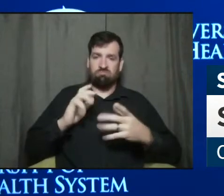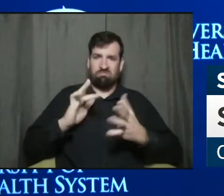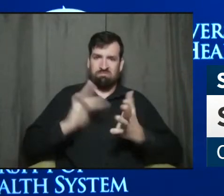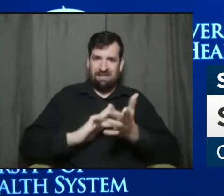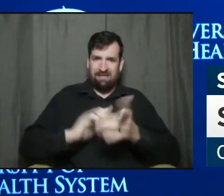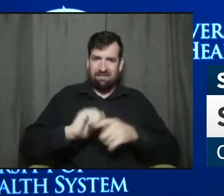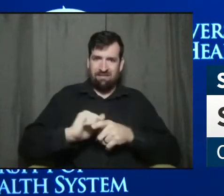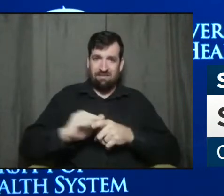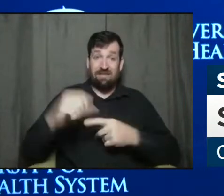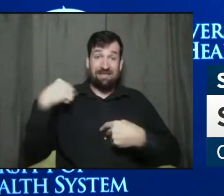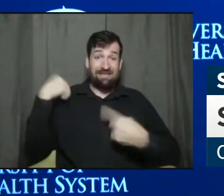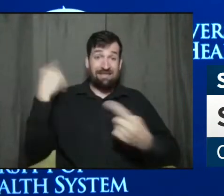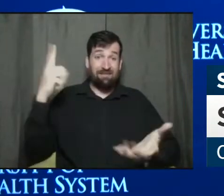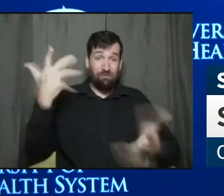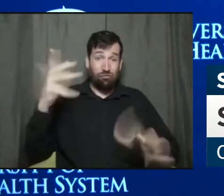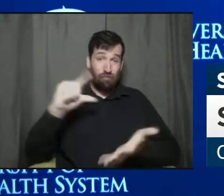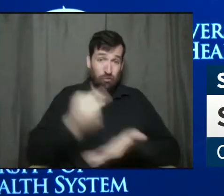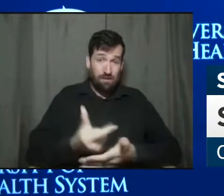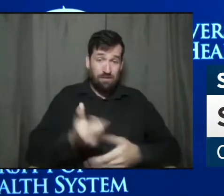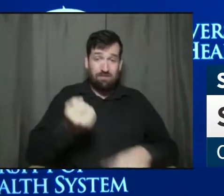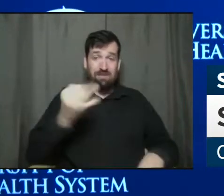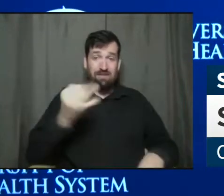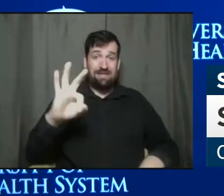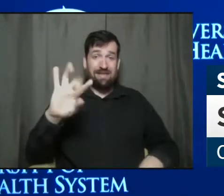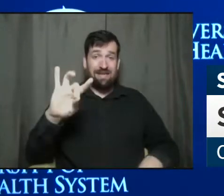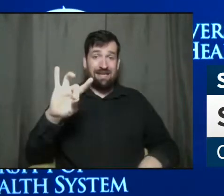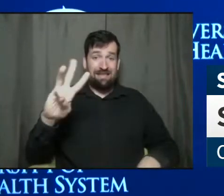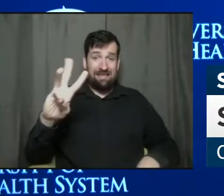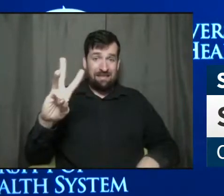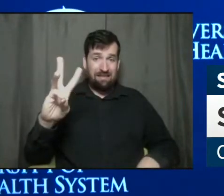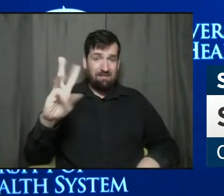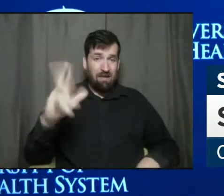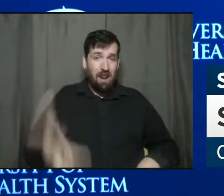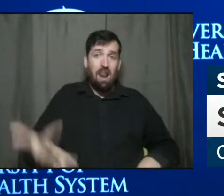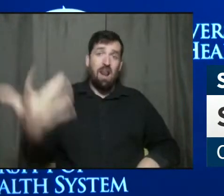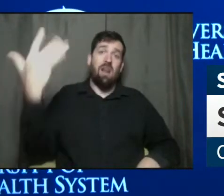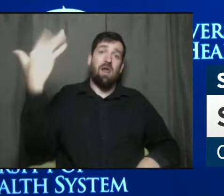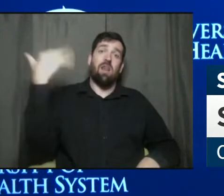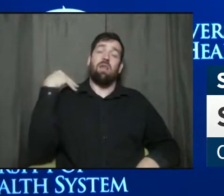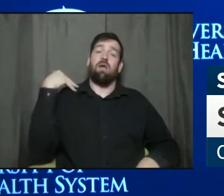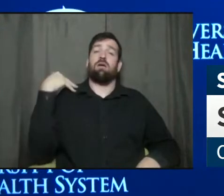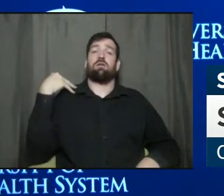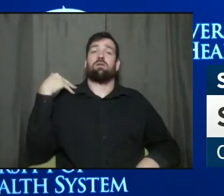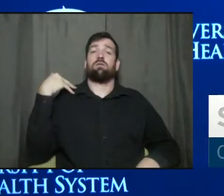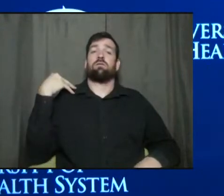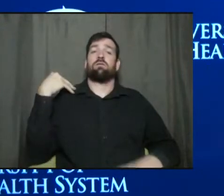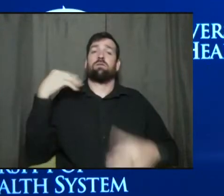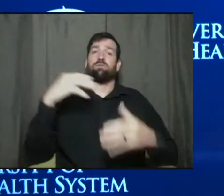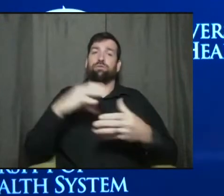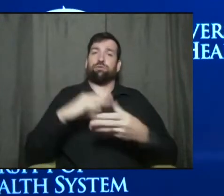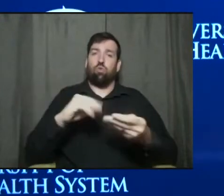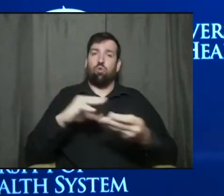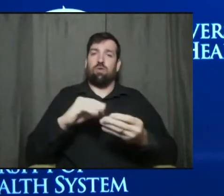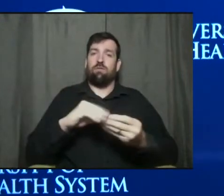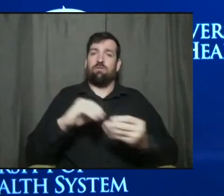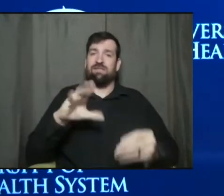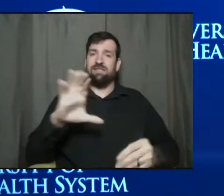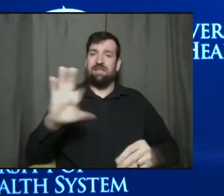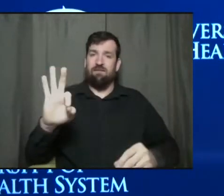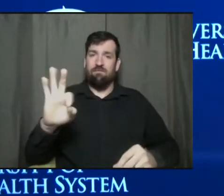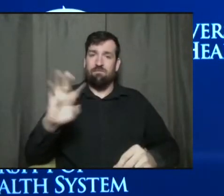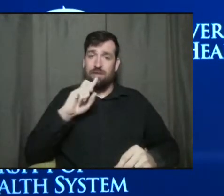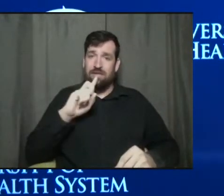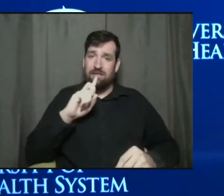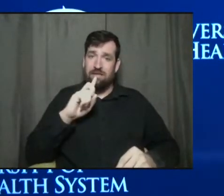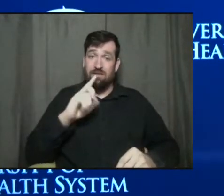school in 1986, a very long time ago. And the story of CF has really been the story of my life